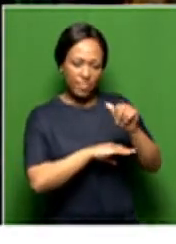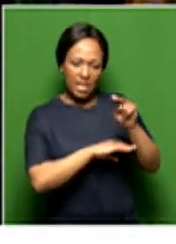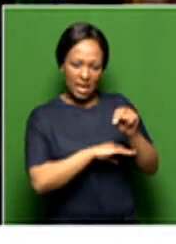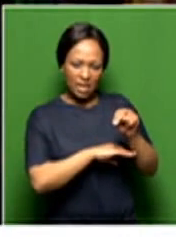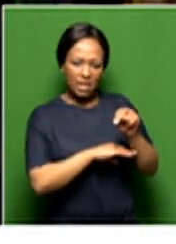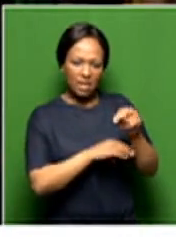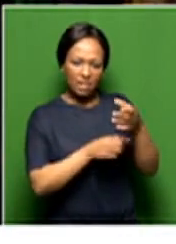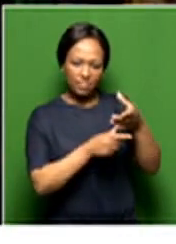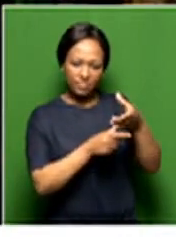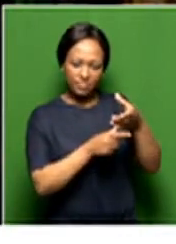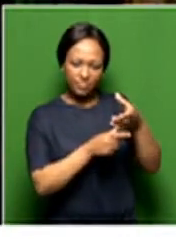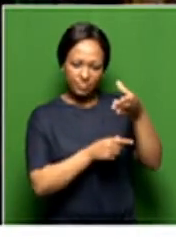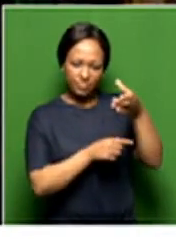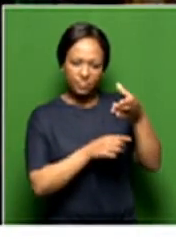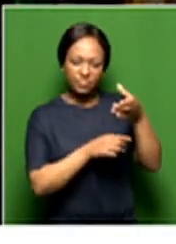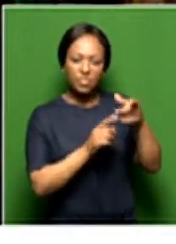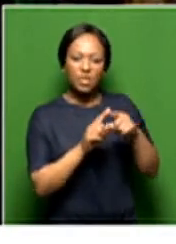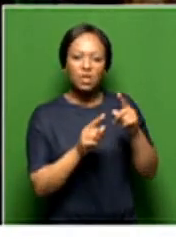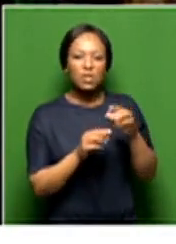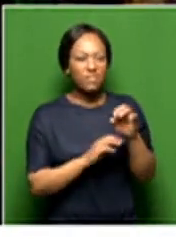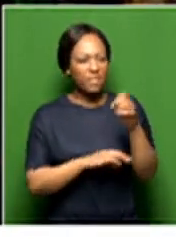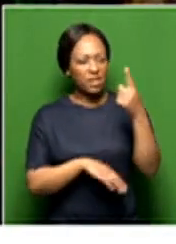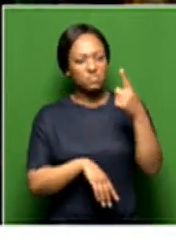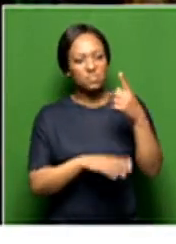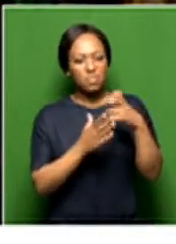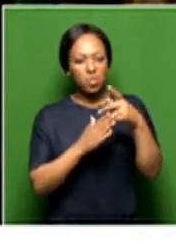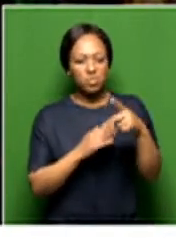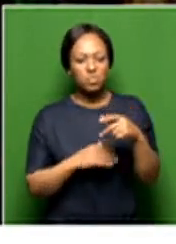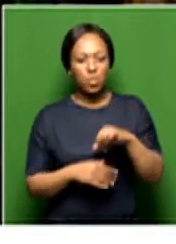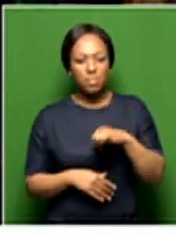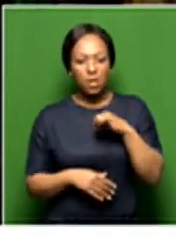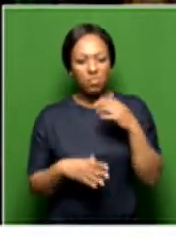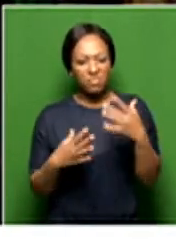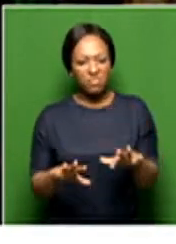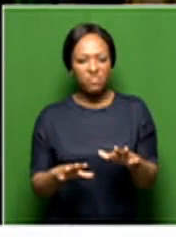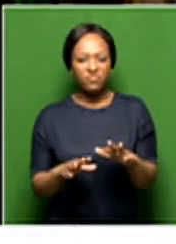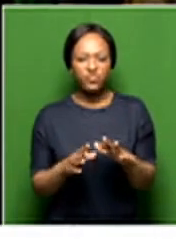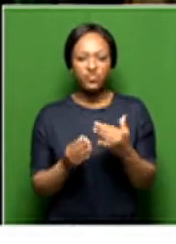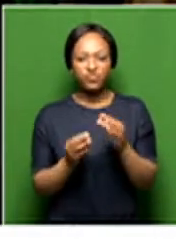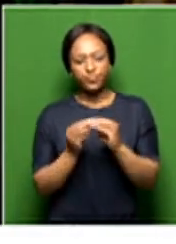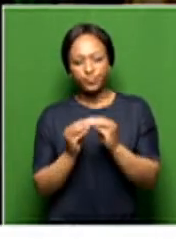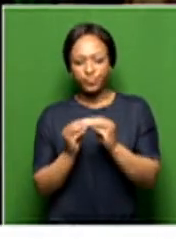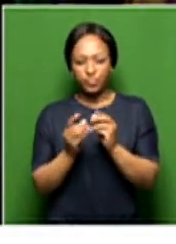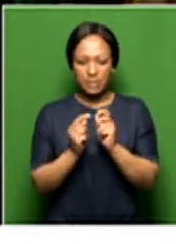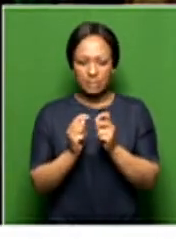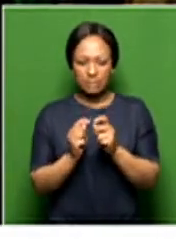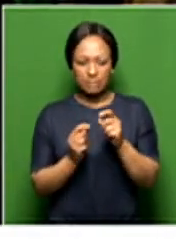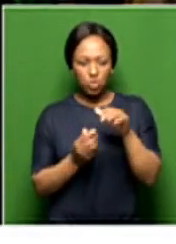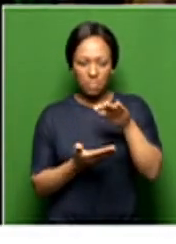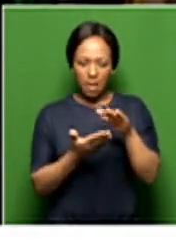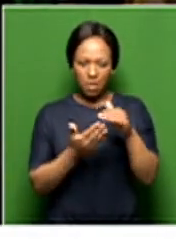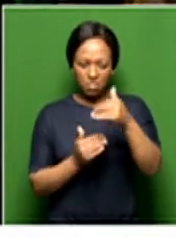continent. So I mean, we're really proud of it. We have a lot of cool touch points on the packaging